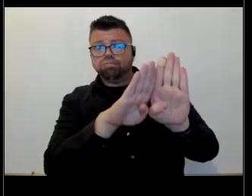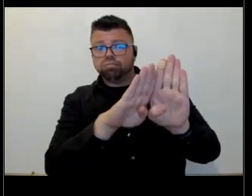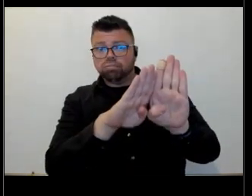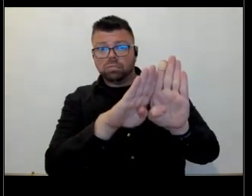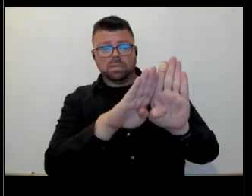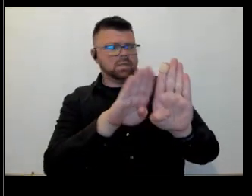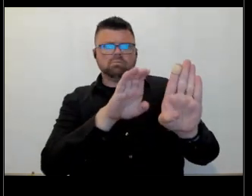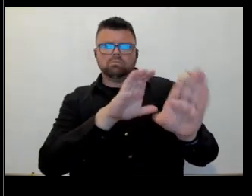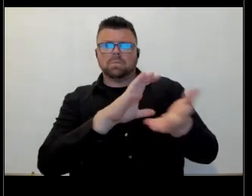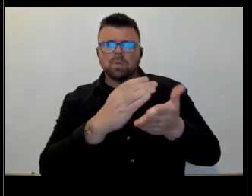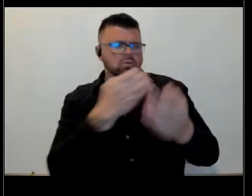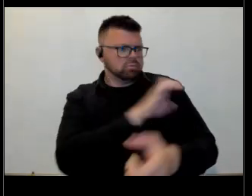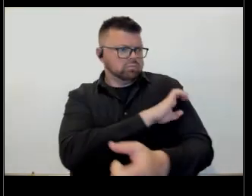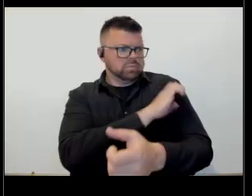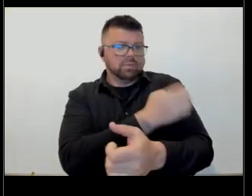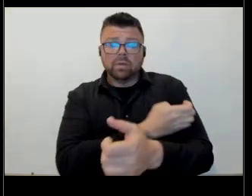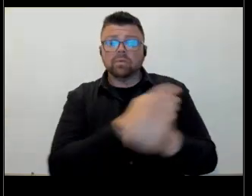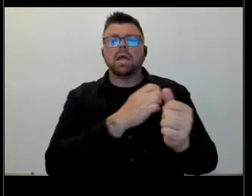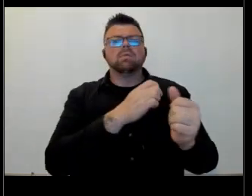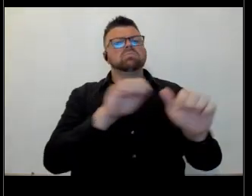and maneuvering space.